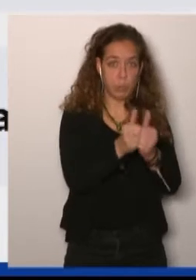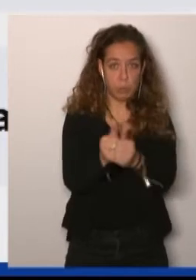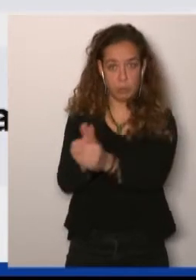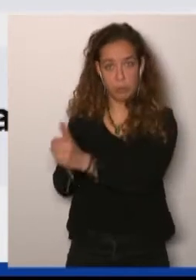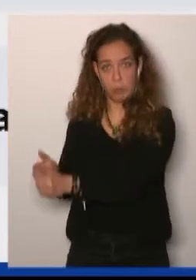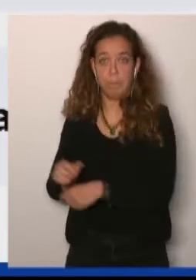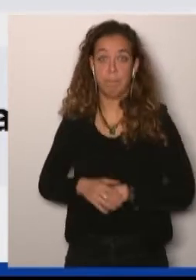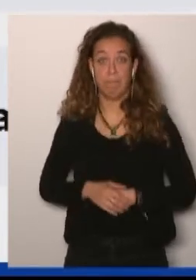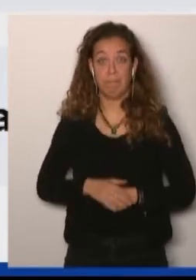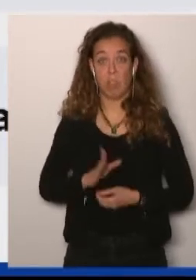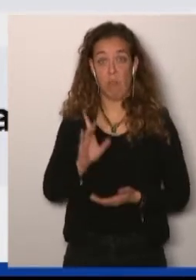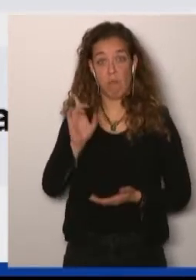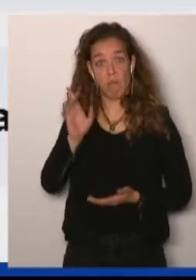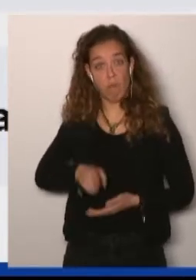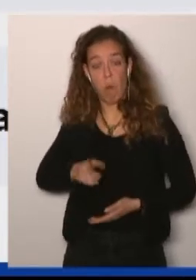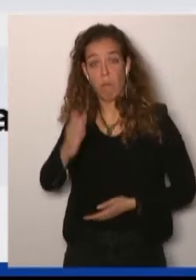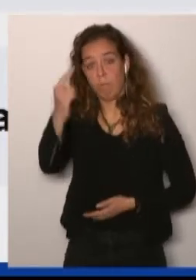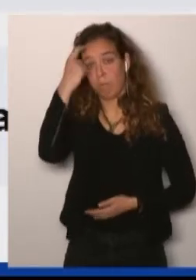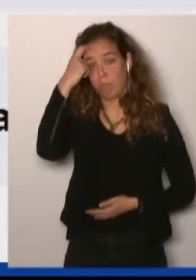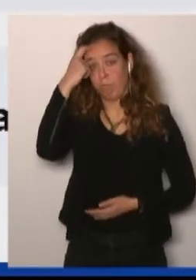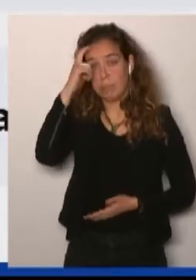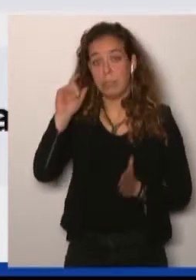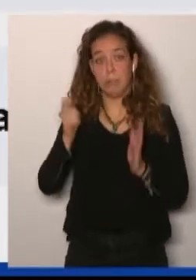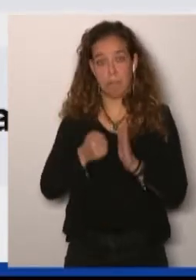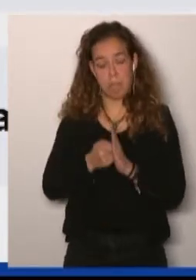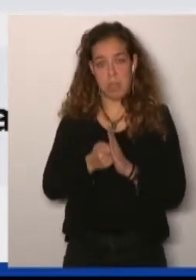to address these challenges, we really have to work together.